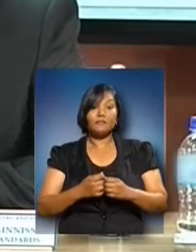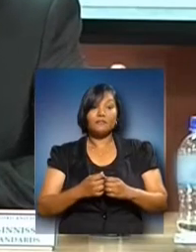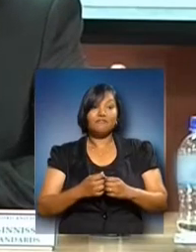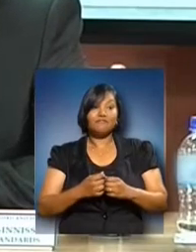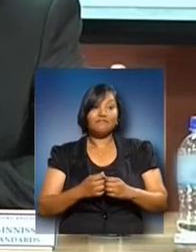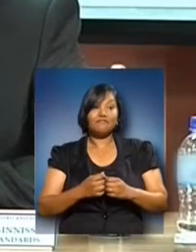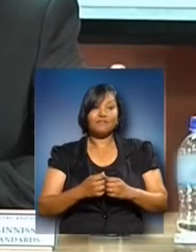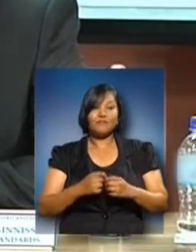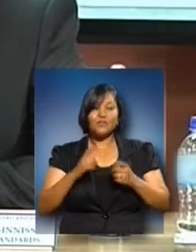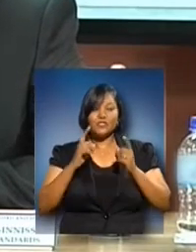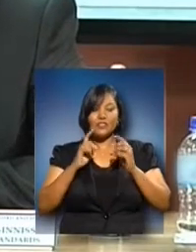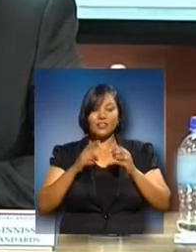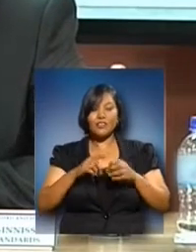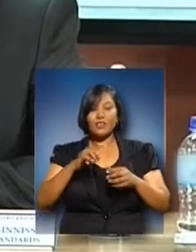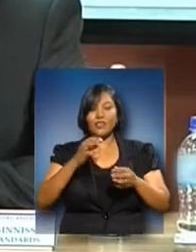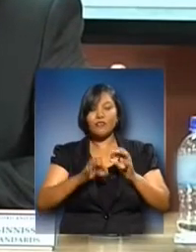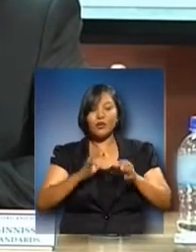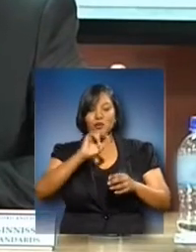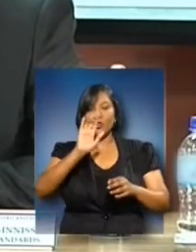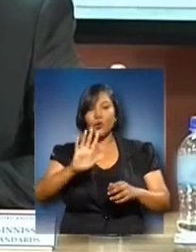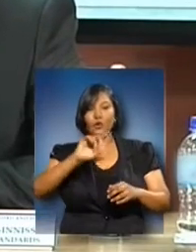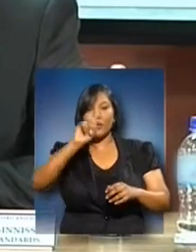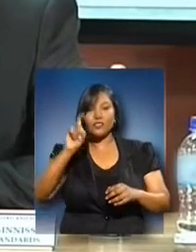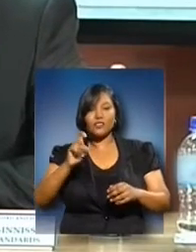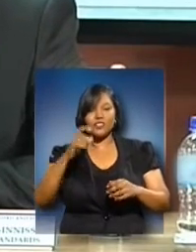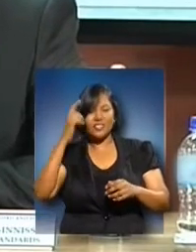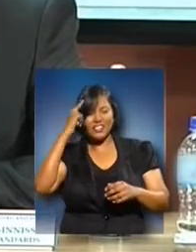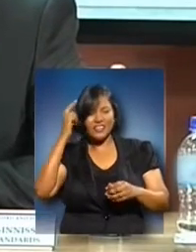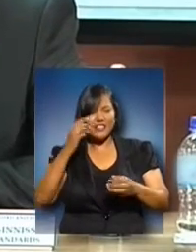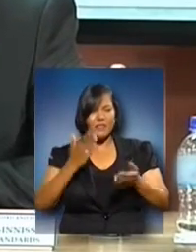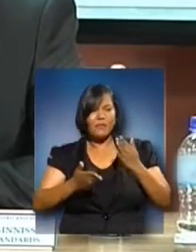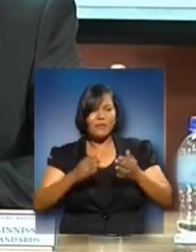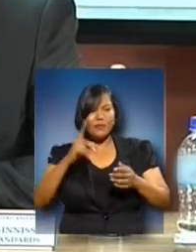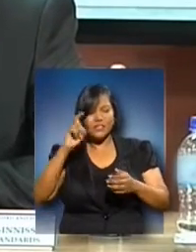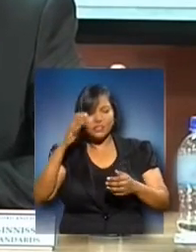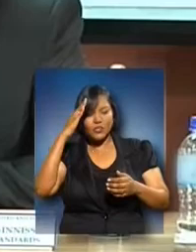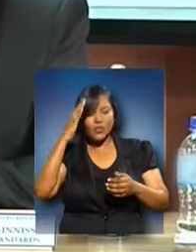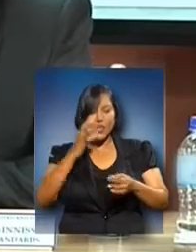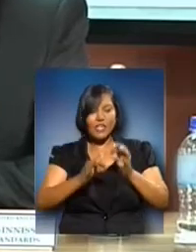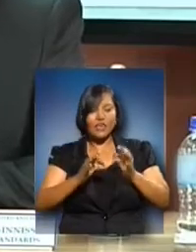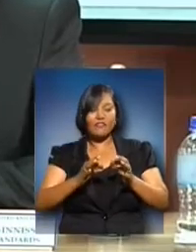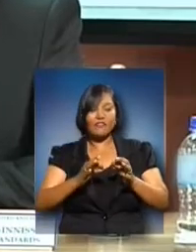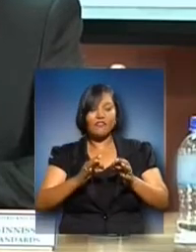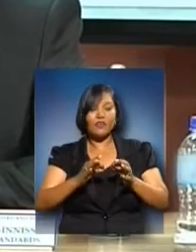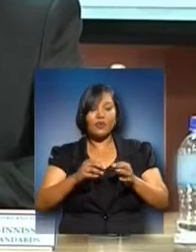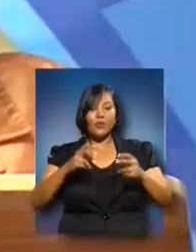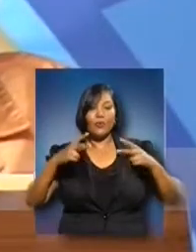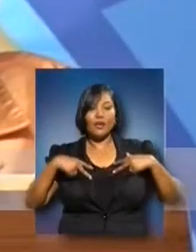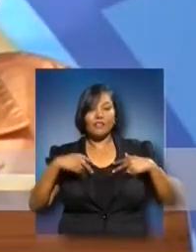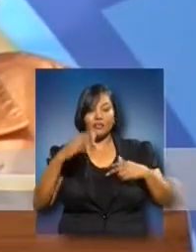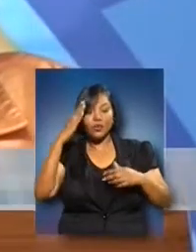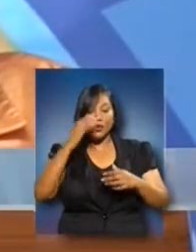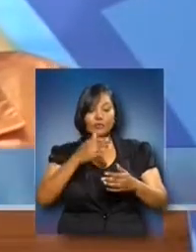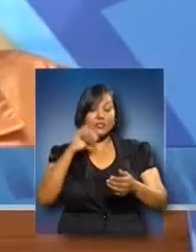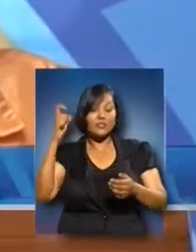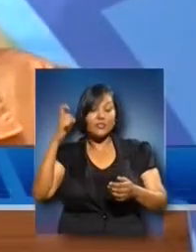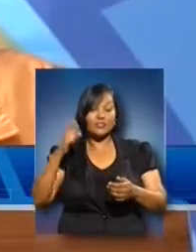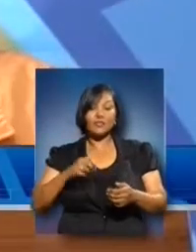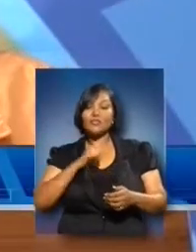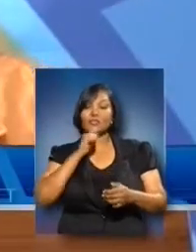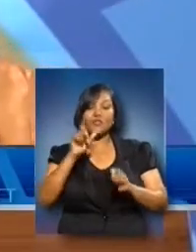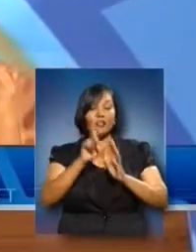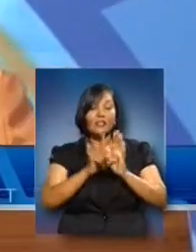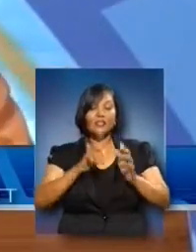and I'm assuming this is what you're getting at, some sort of cost-benefit analysis, it's not required by law. I therefore hope you